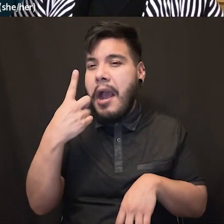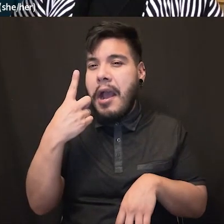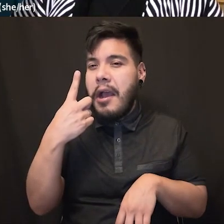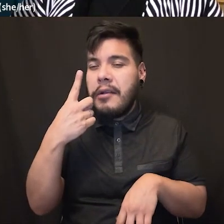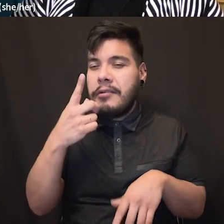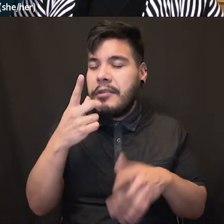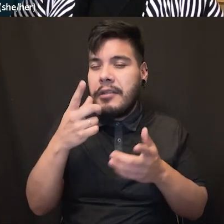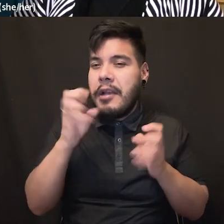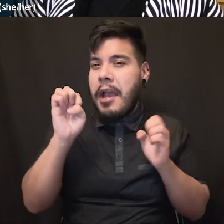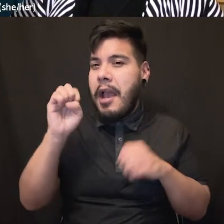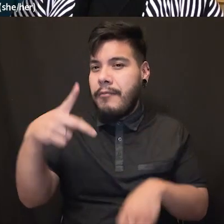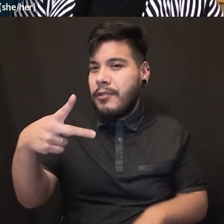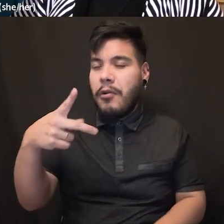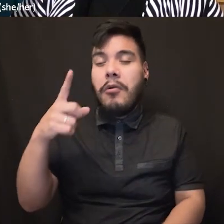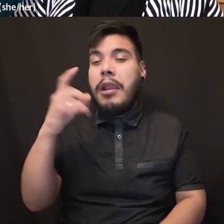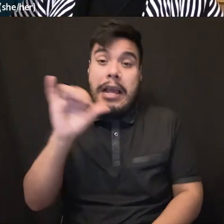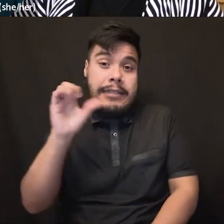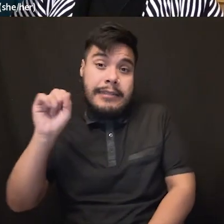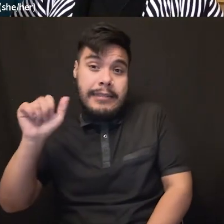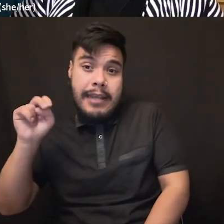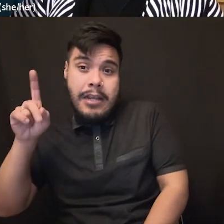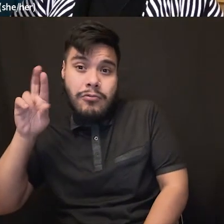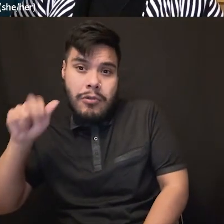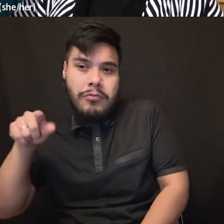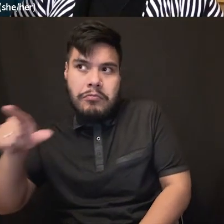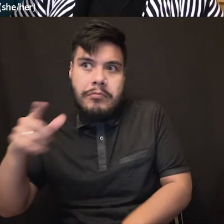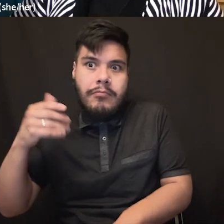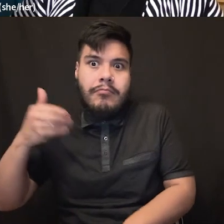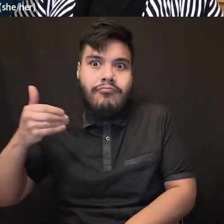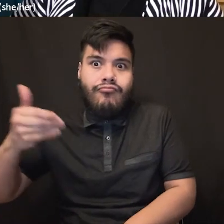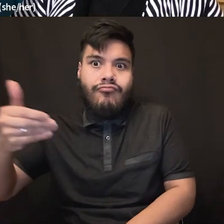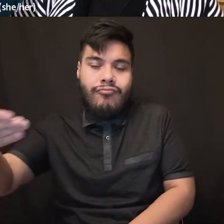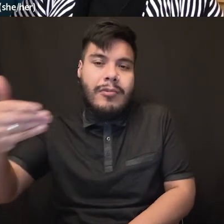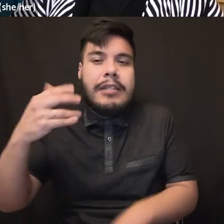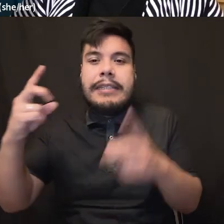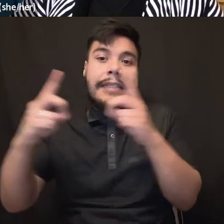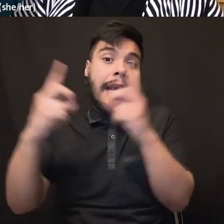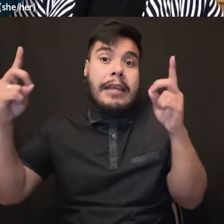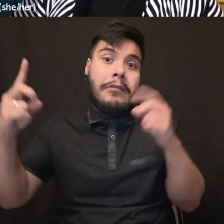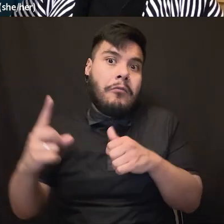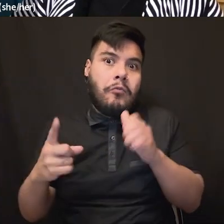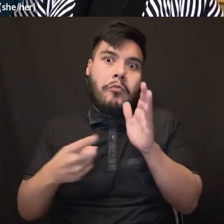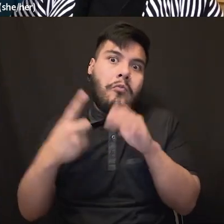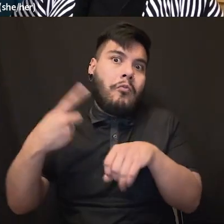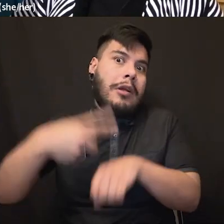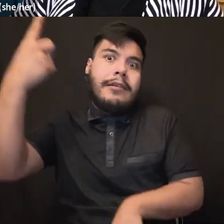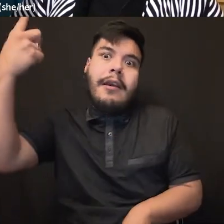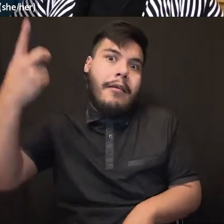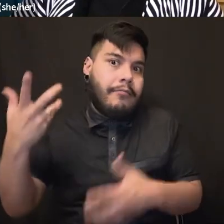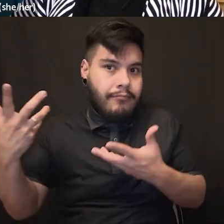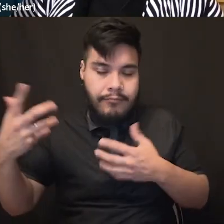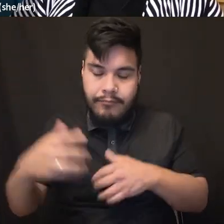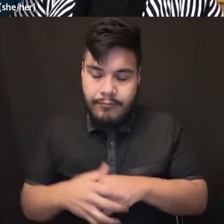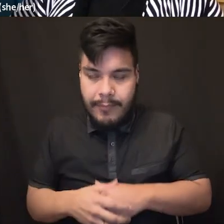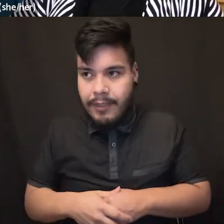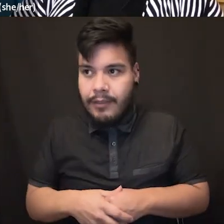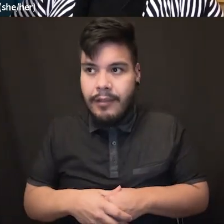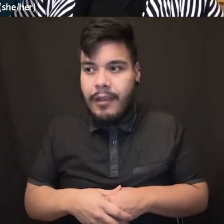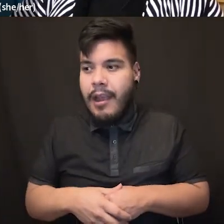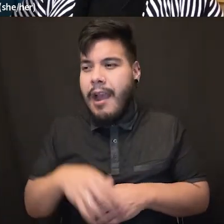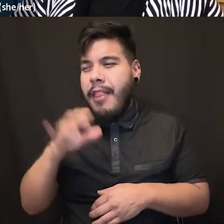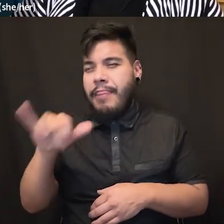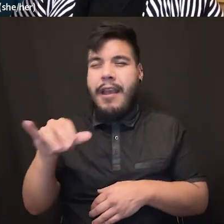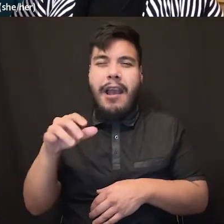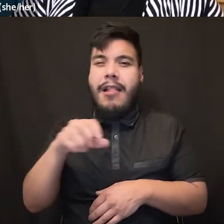Sandra, who's a regular on Superstore, the character, like dated in a bar once. And then basically this like